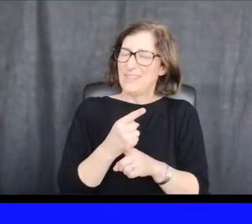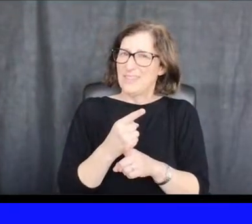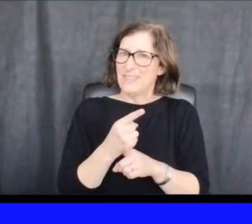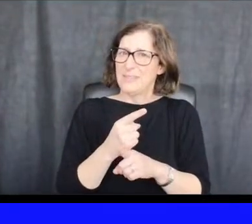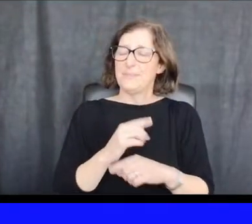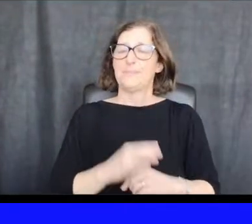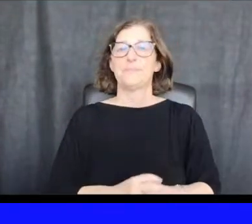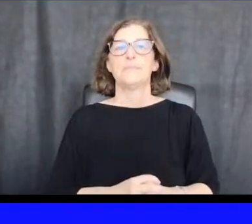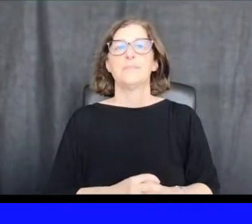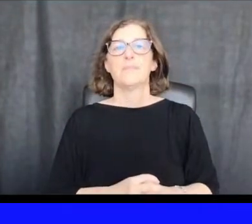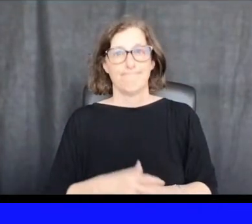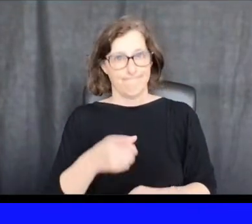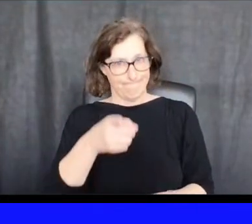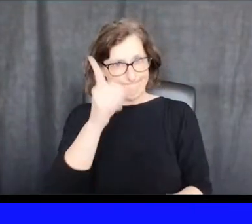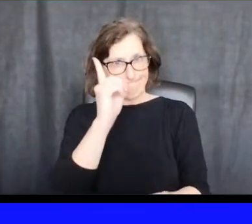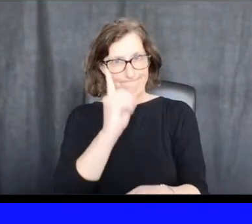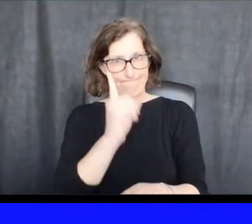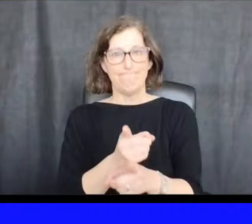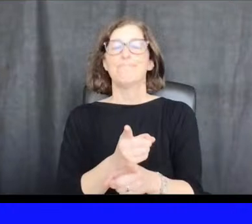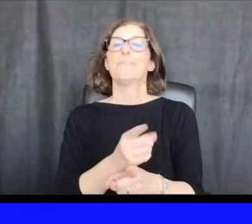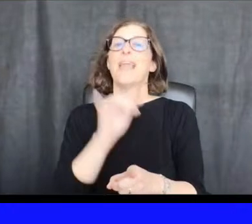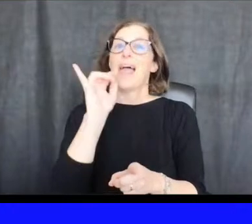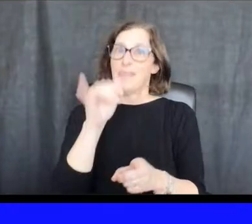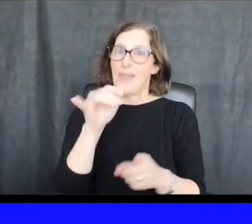for 2021.